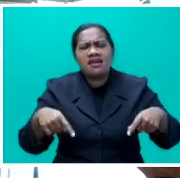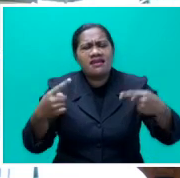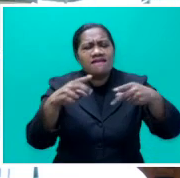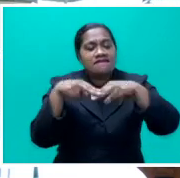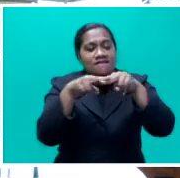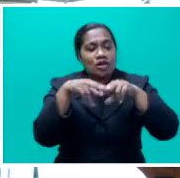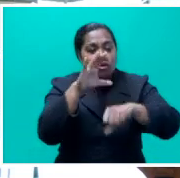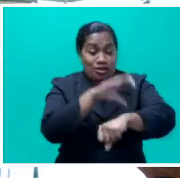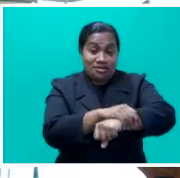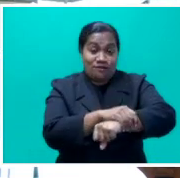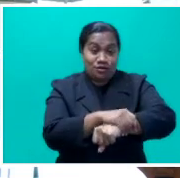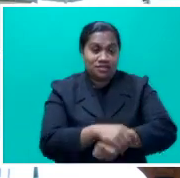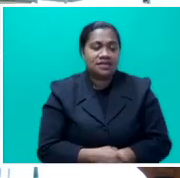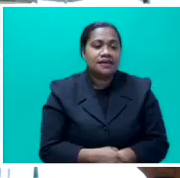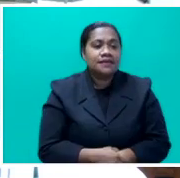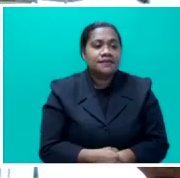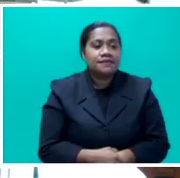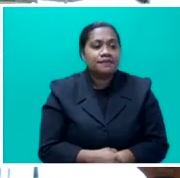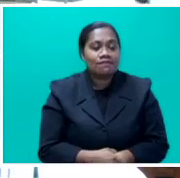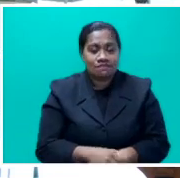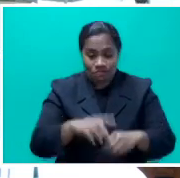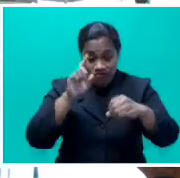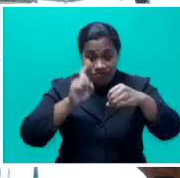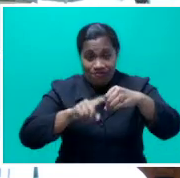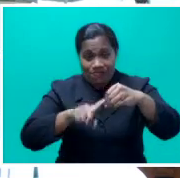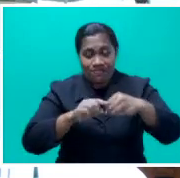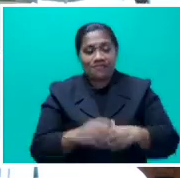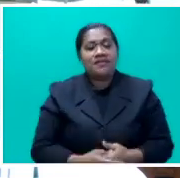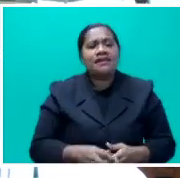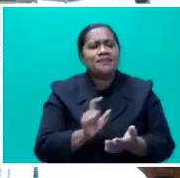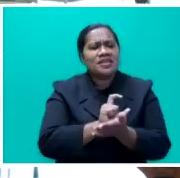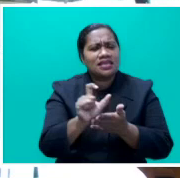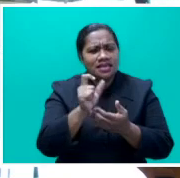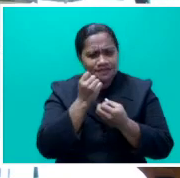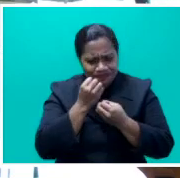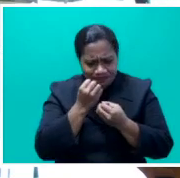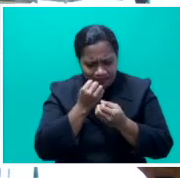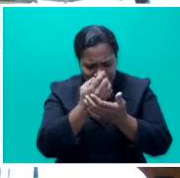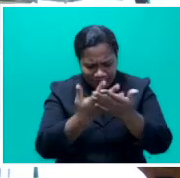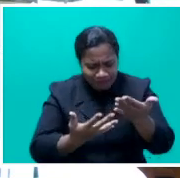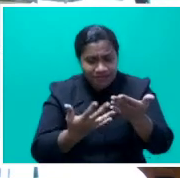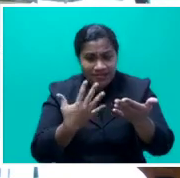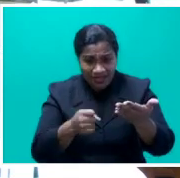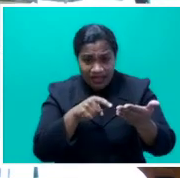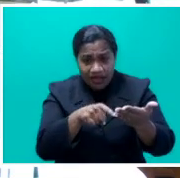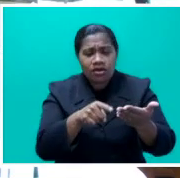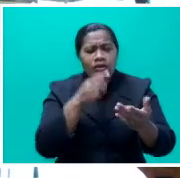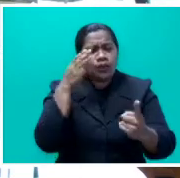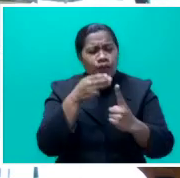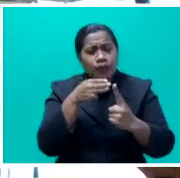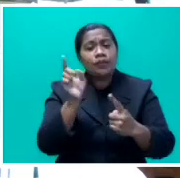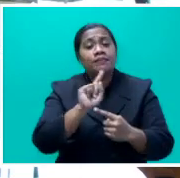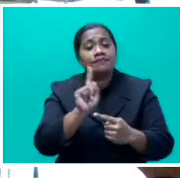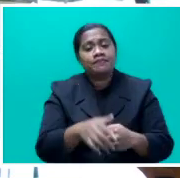Police Force. As this question clearly states, Mr. Speaker, sir, it's mainly on